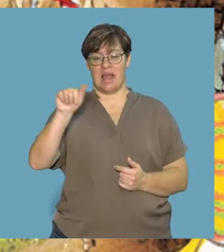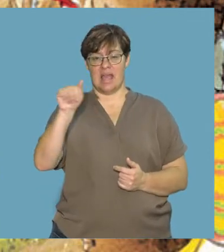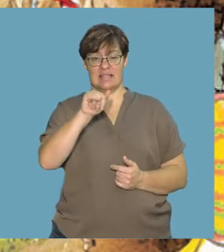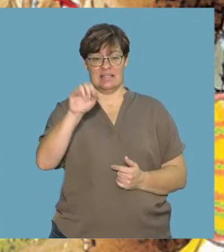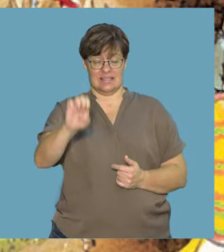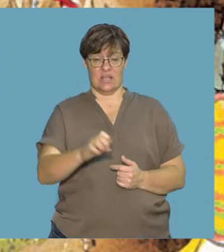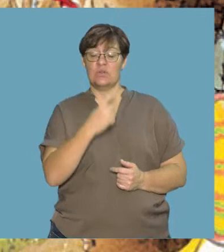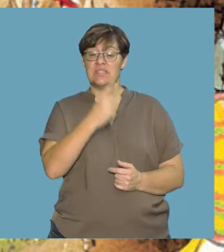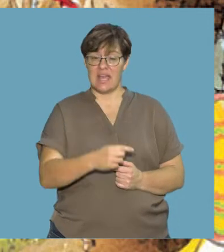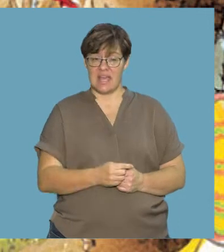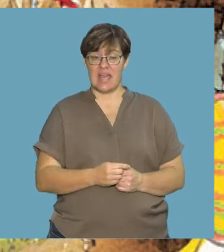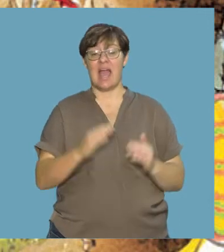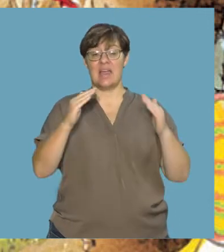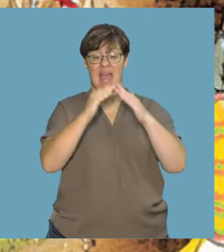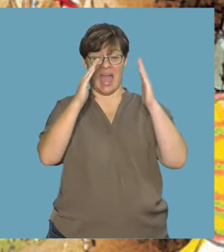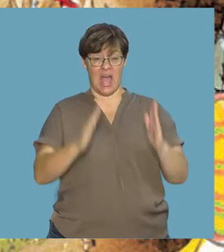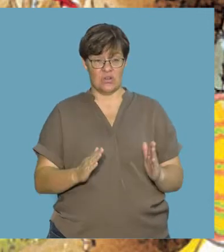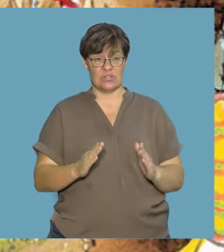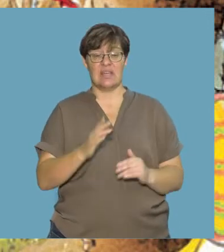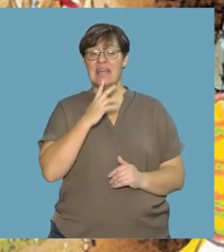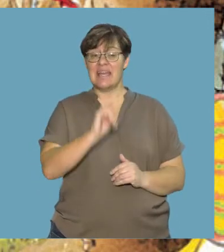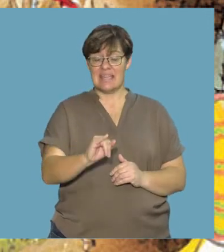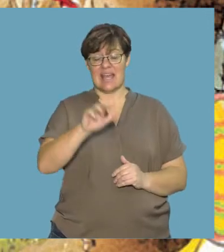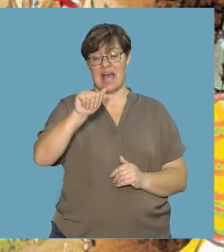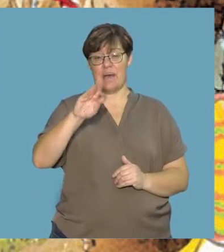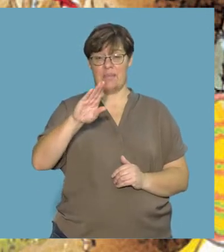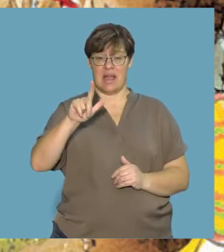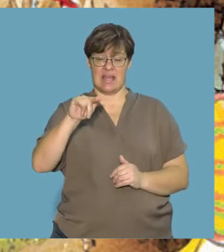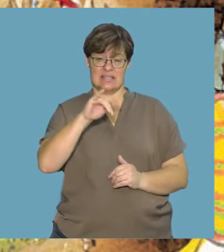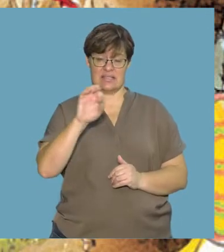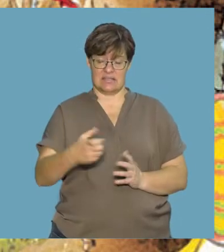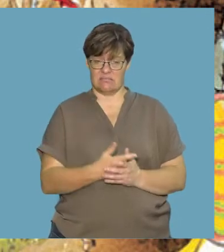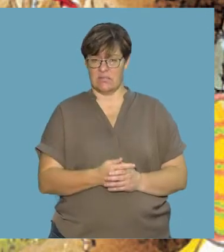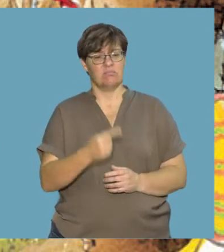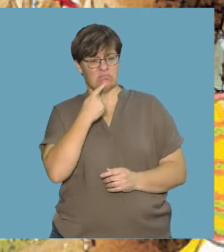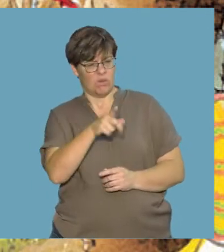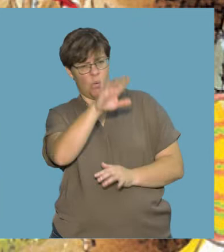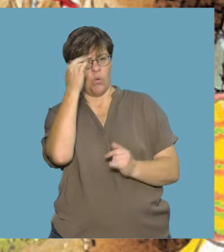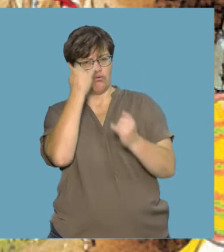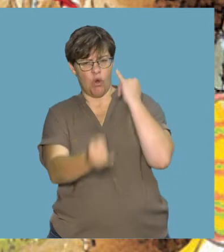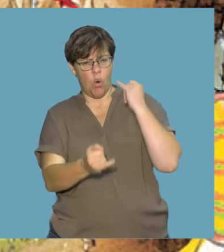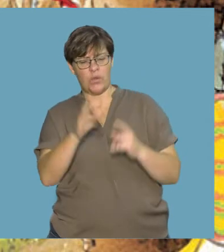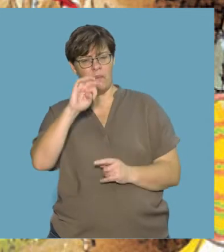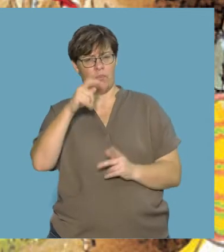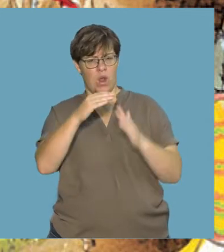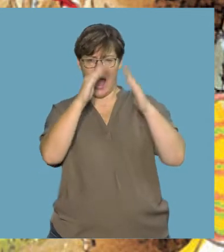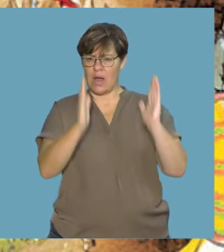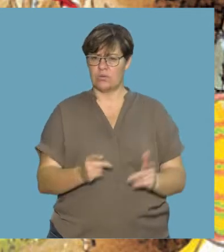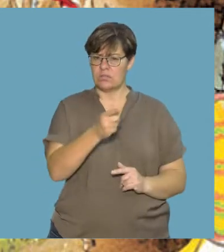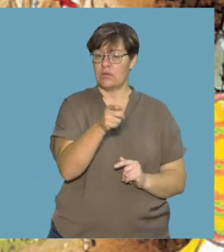say, the house is ablaze. I say, what is wrong with Mapula's house? You